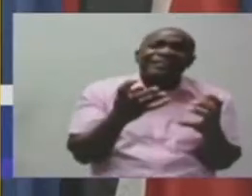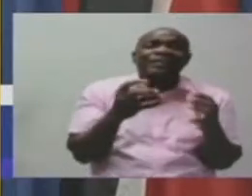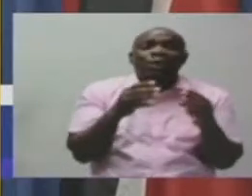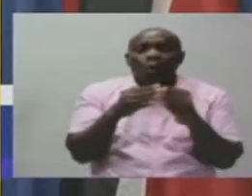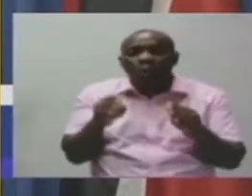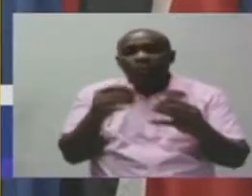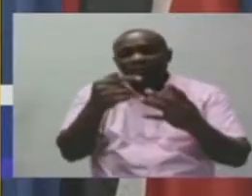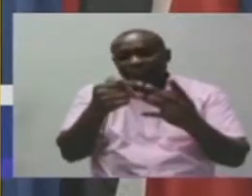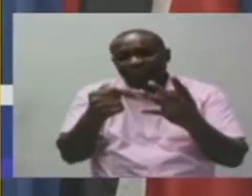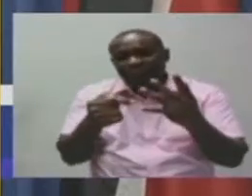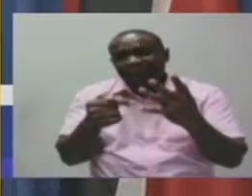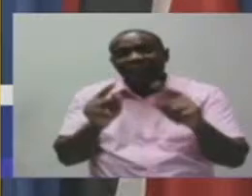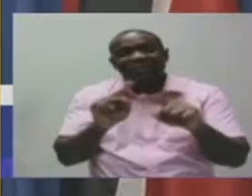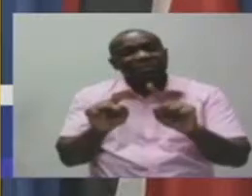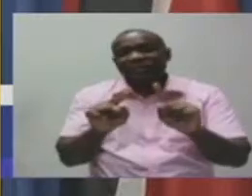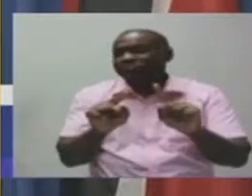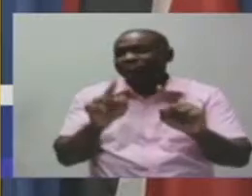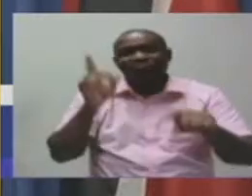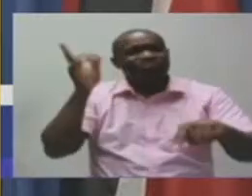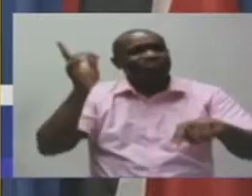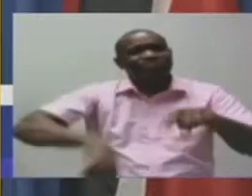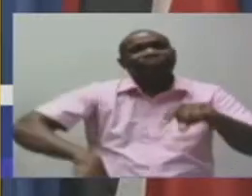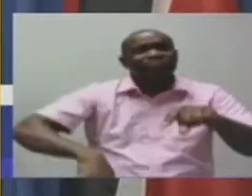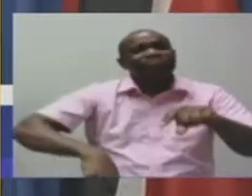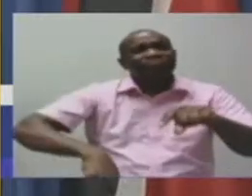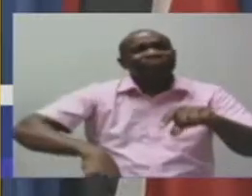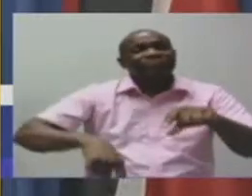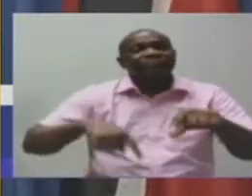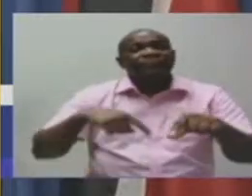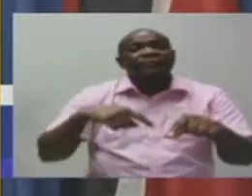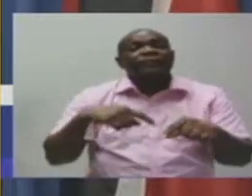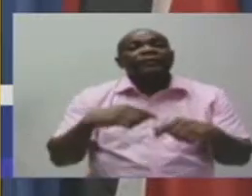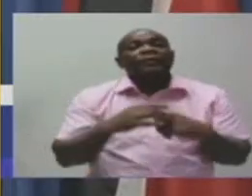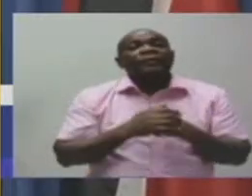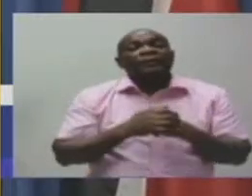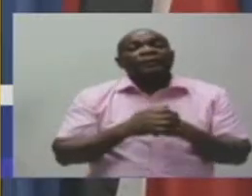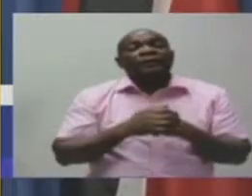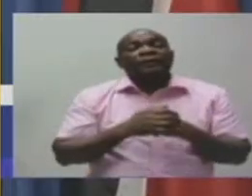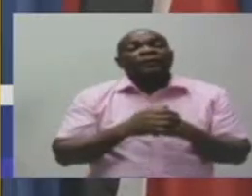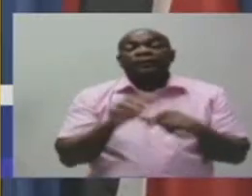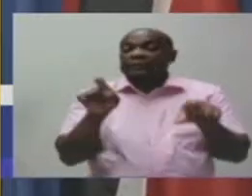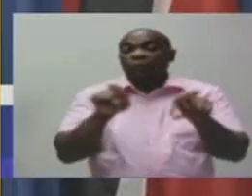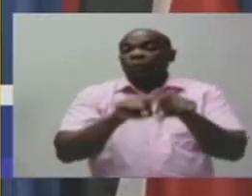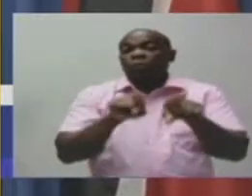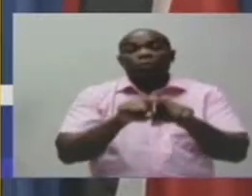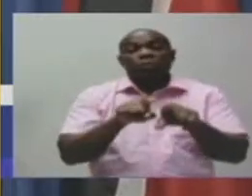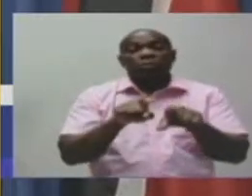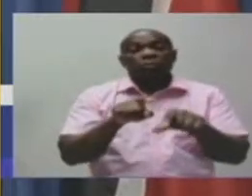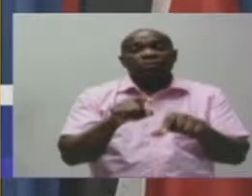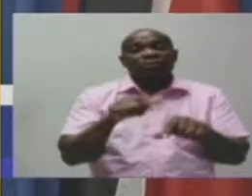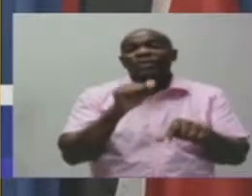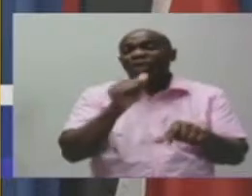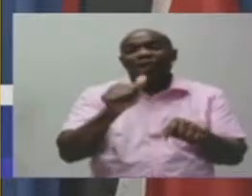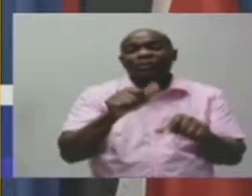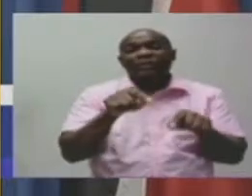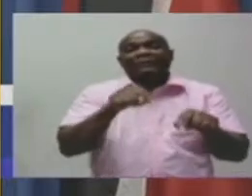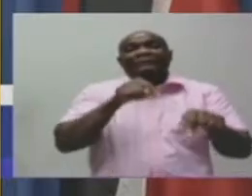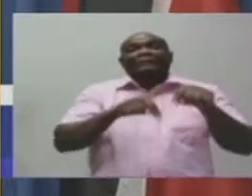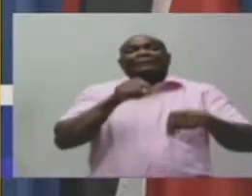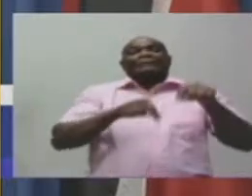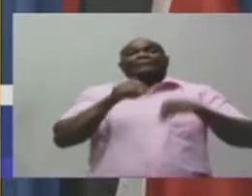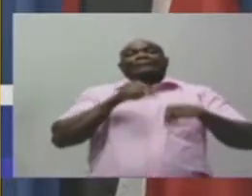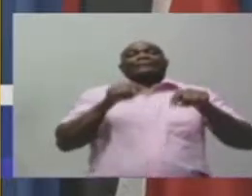open up further, but we also will not roll back into any cocoon. We're asking we get more